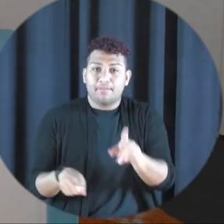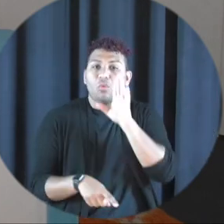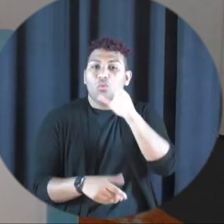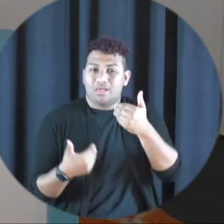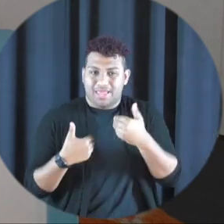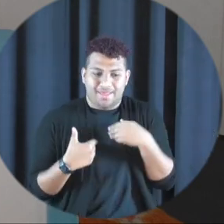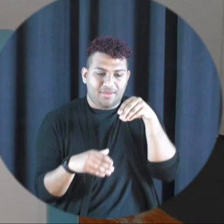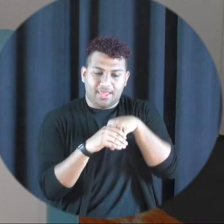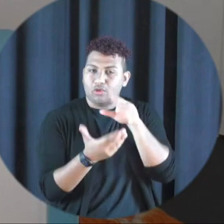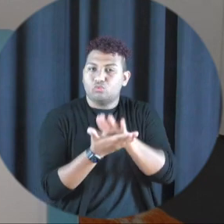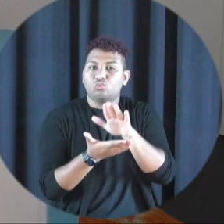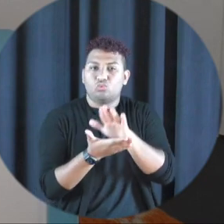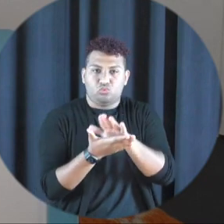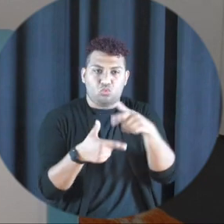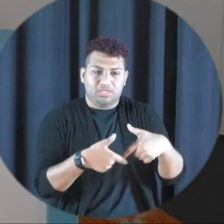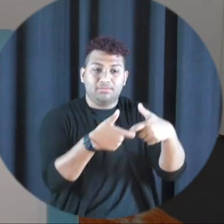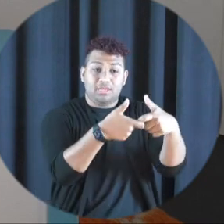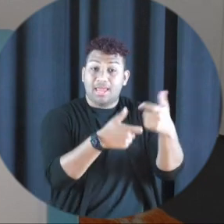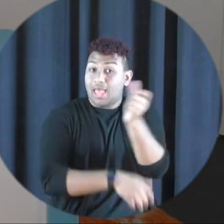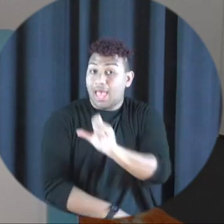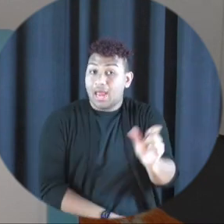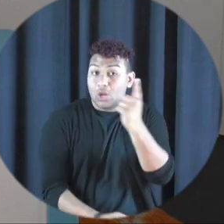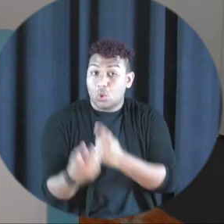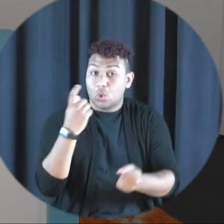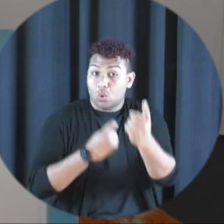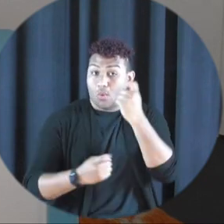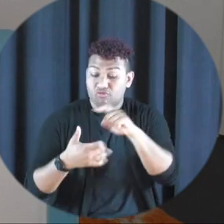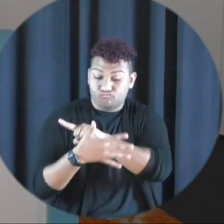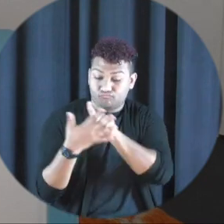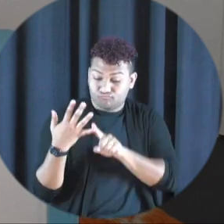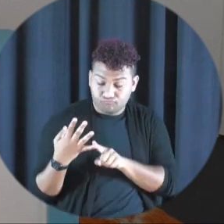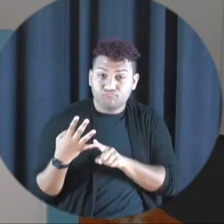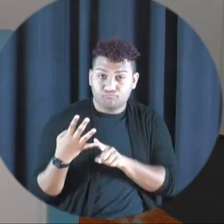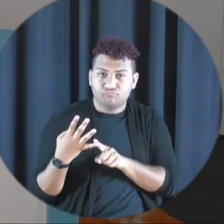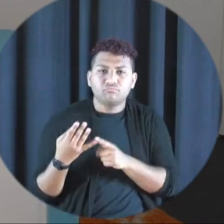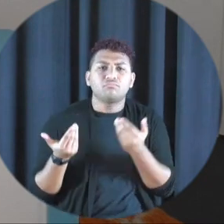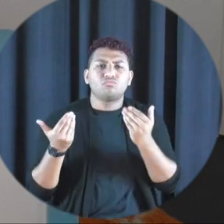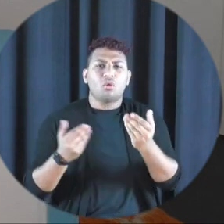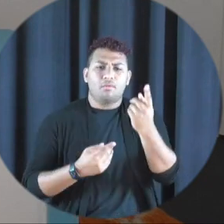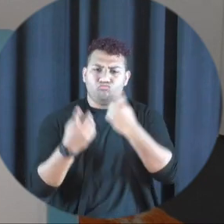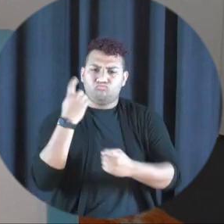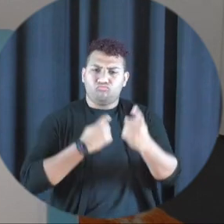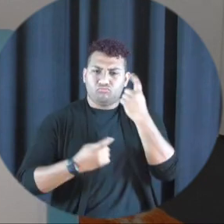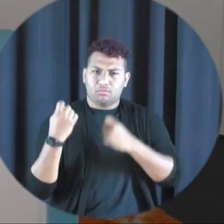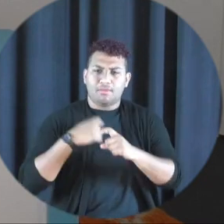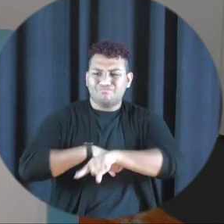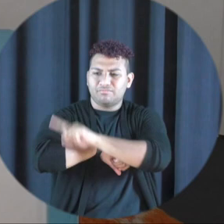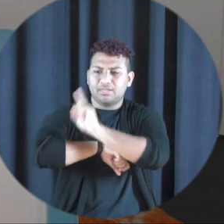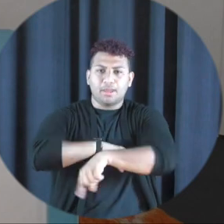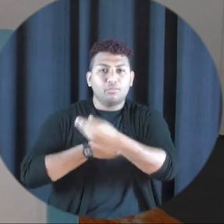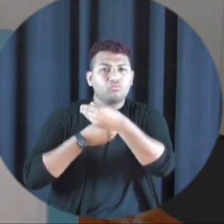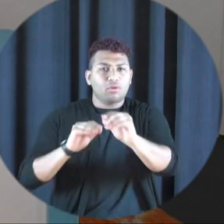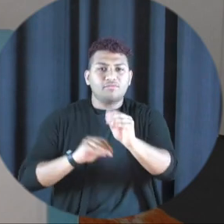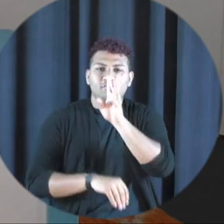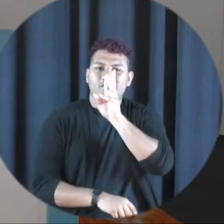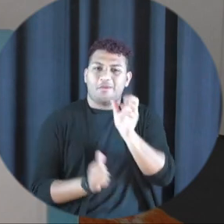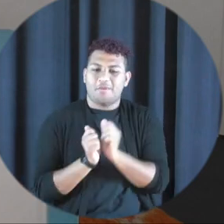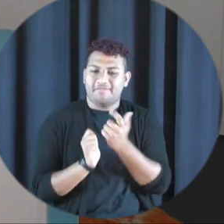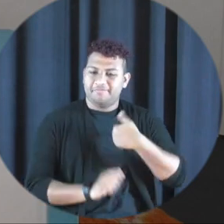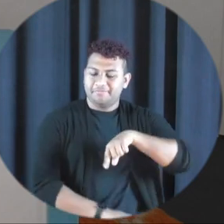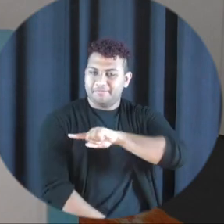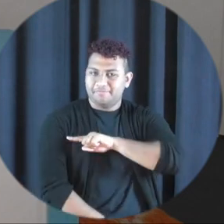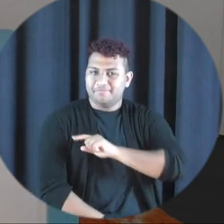in-school suspension. If you have any questions about any of these offenses, please feel free to stop by the discipline office and speak to any of the